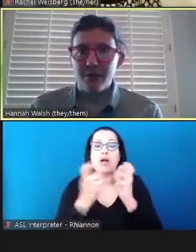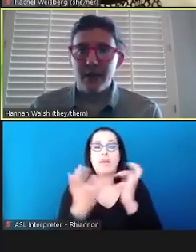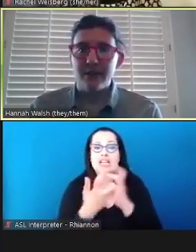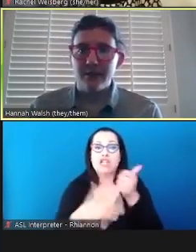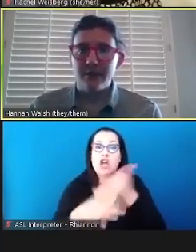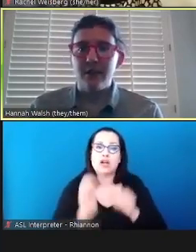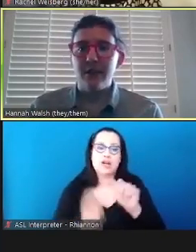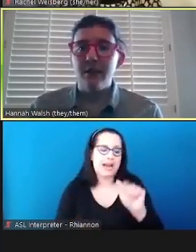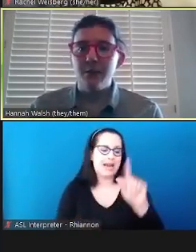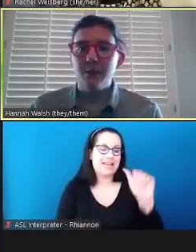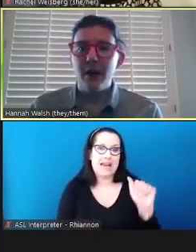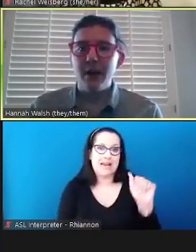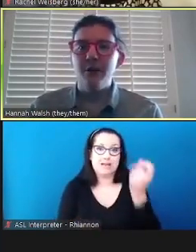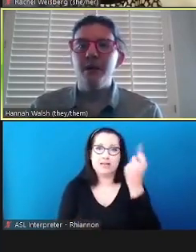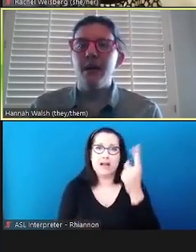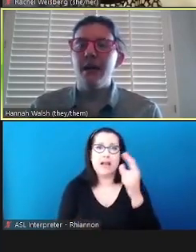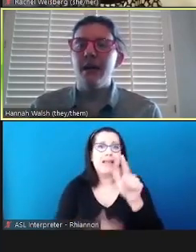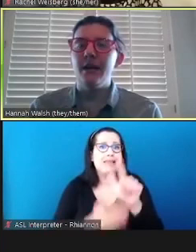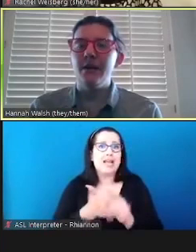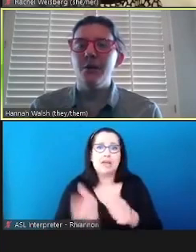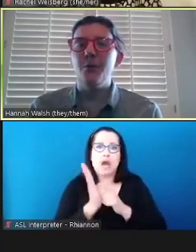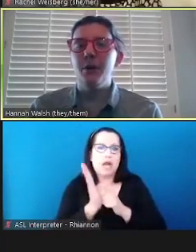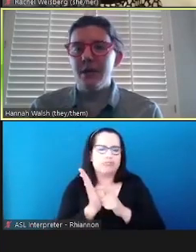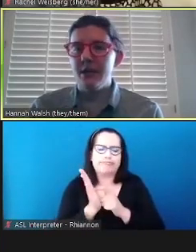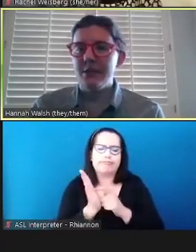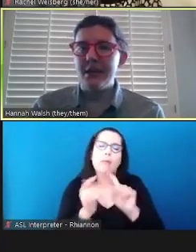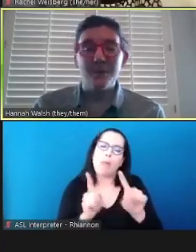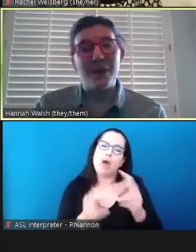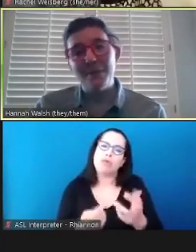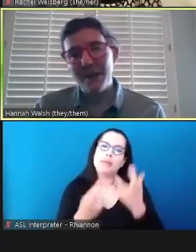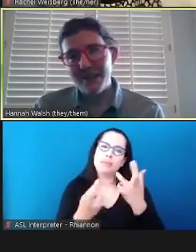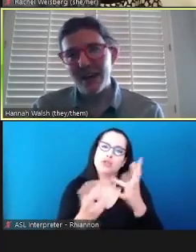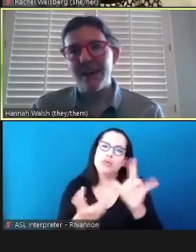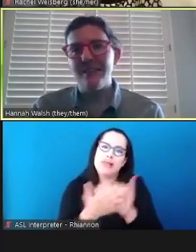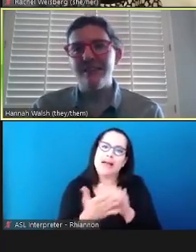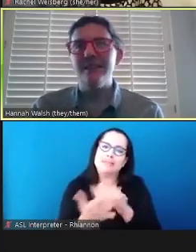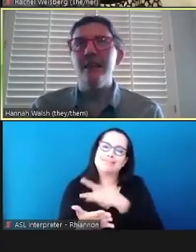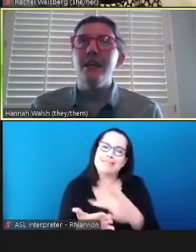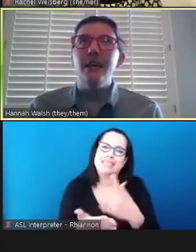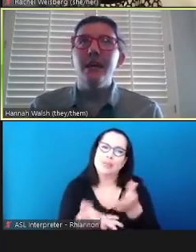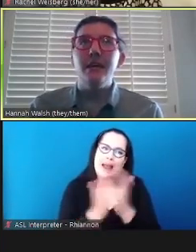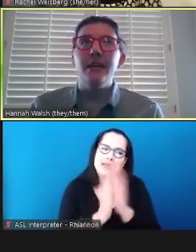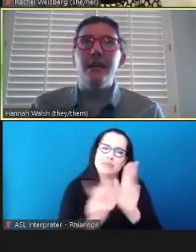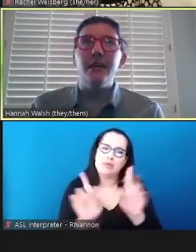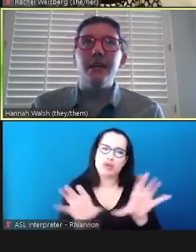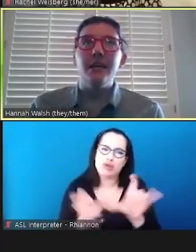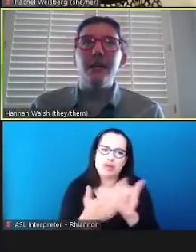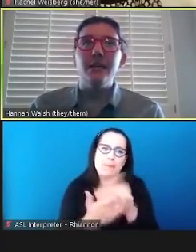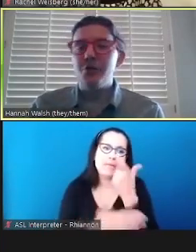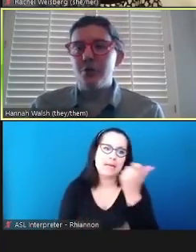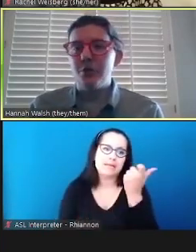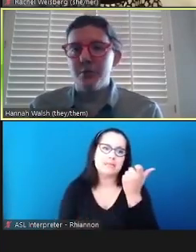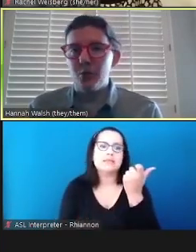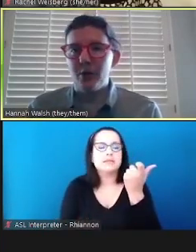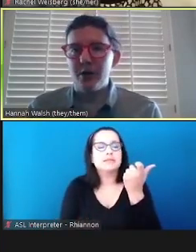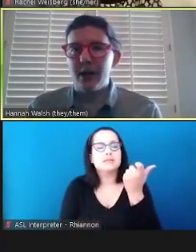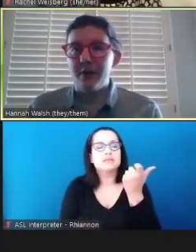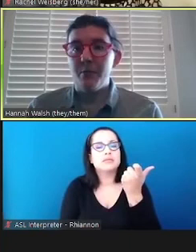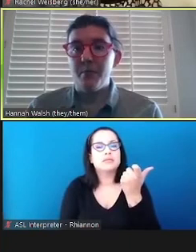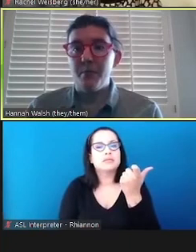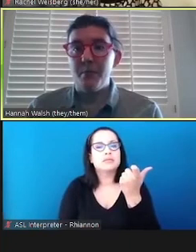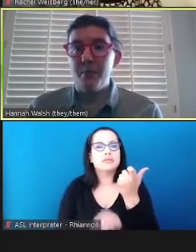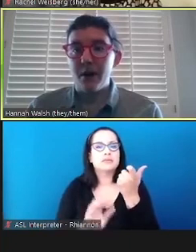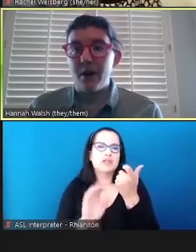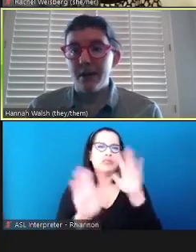to do that. It's not legally required, but we tend to recommend that as it gives your employer kind of